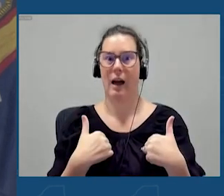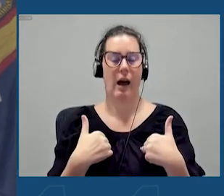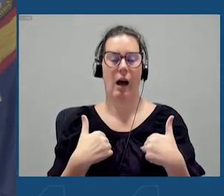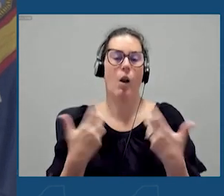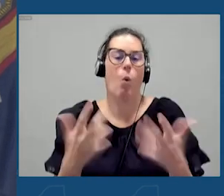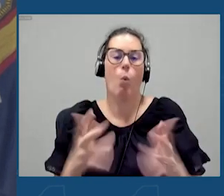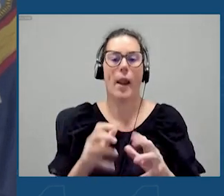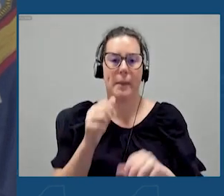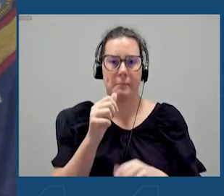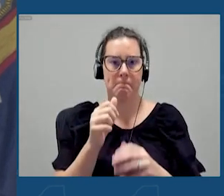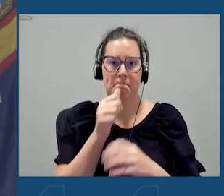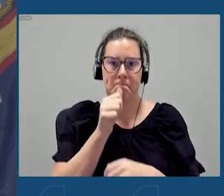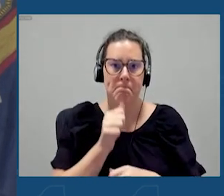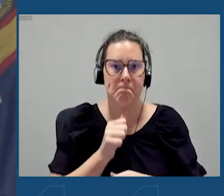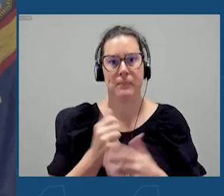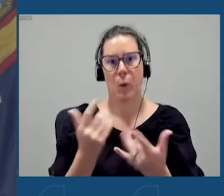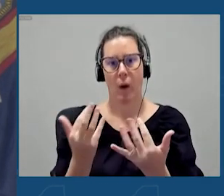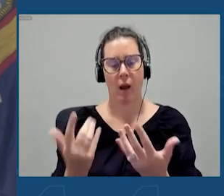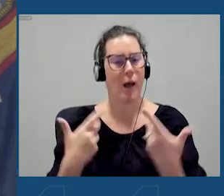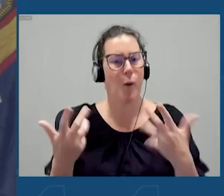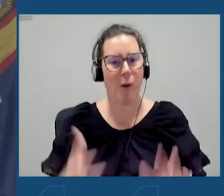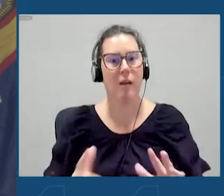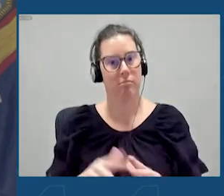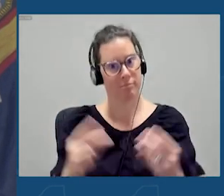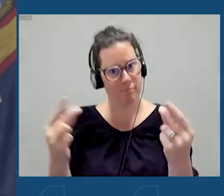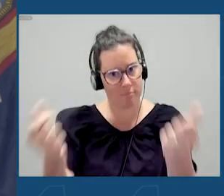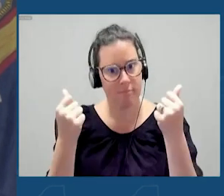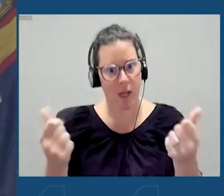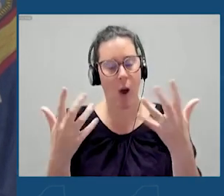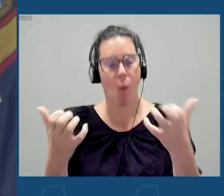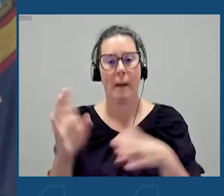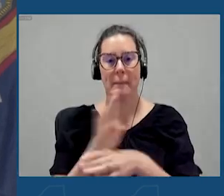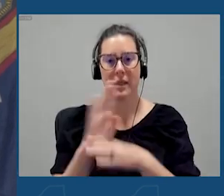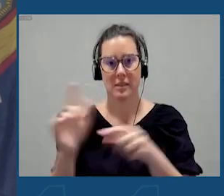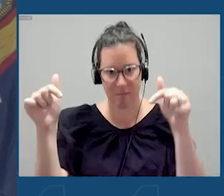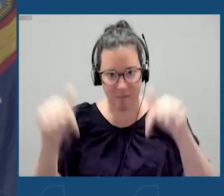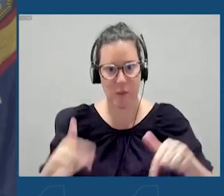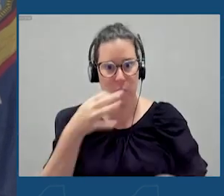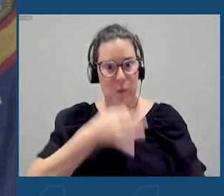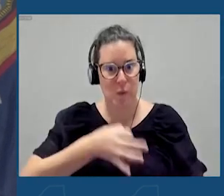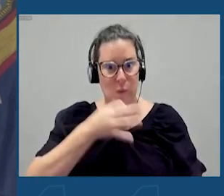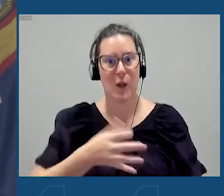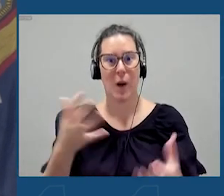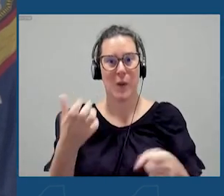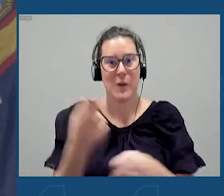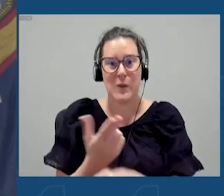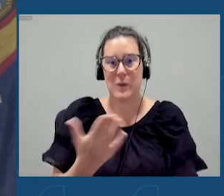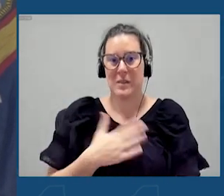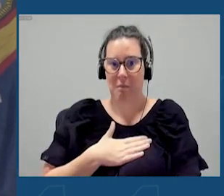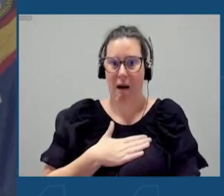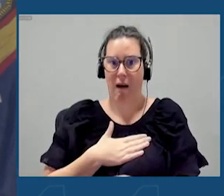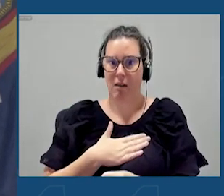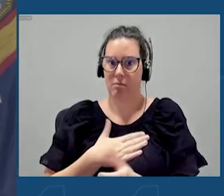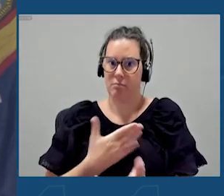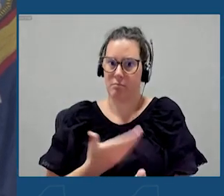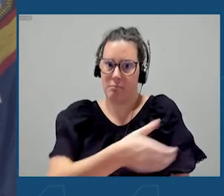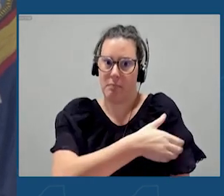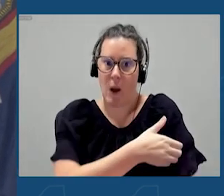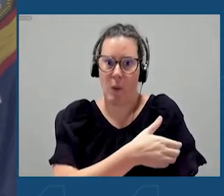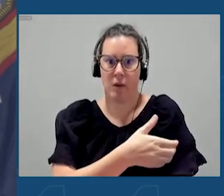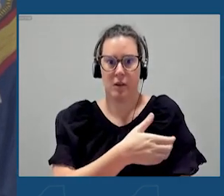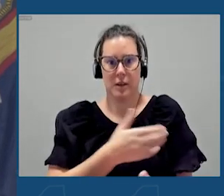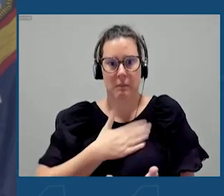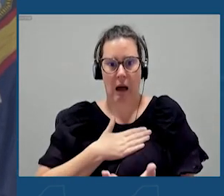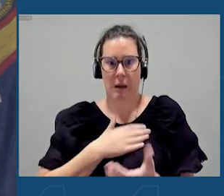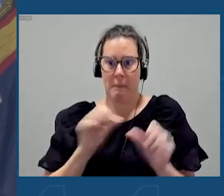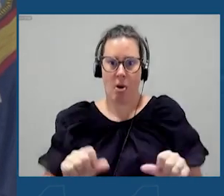I want to start seeing the businesses show up here soon. I want to use my scissors and shovel constantly in this place,